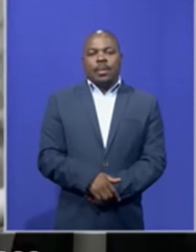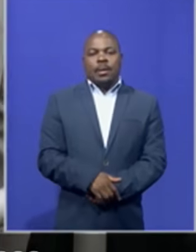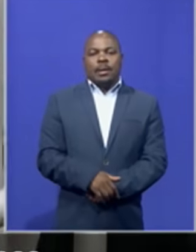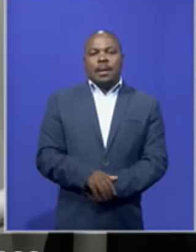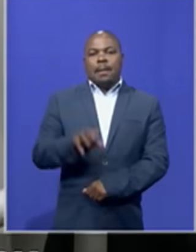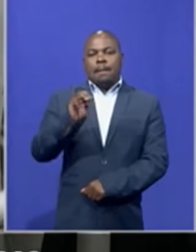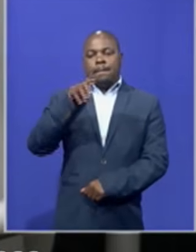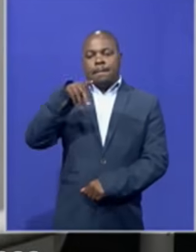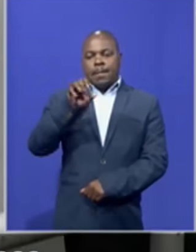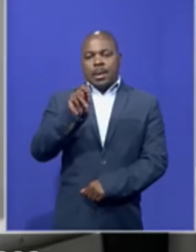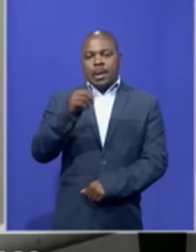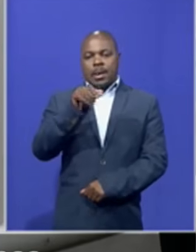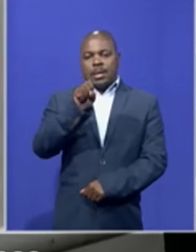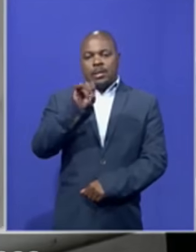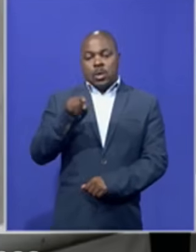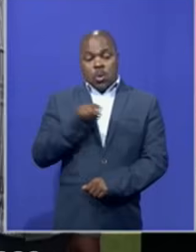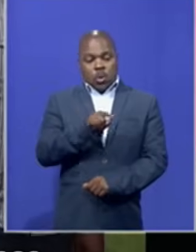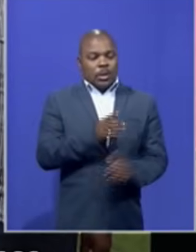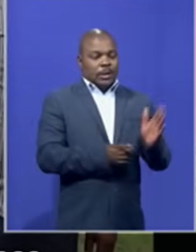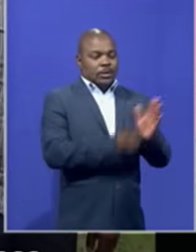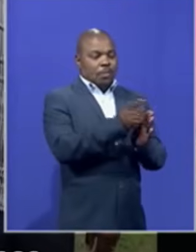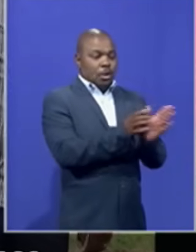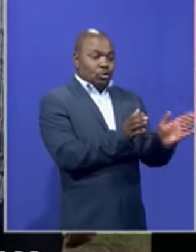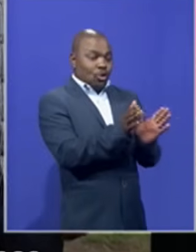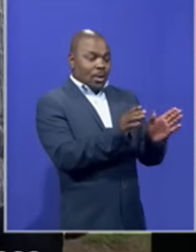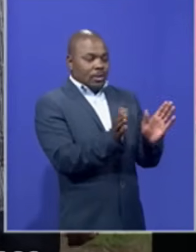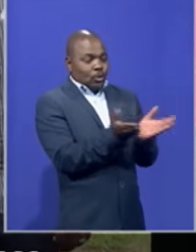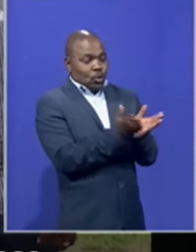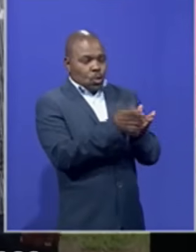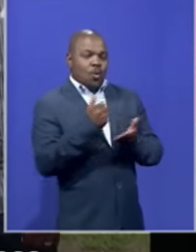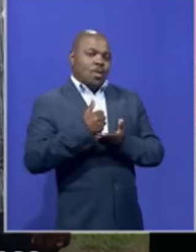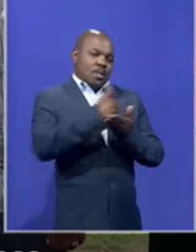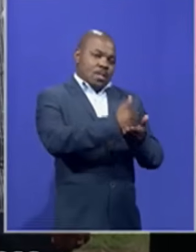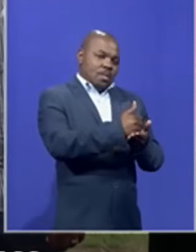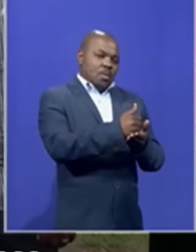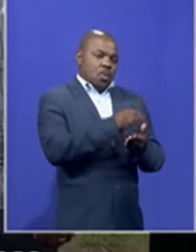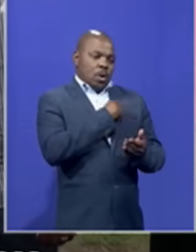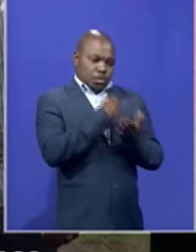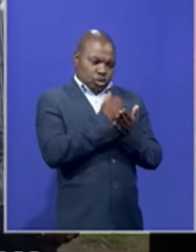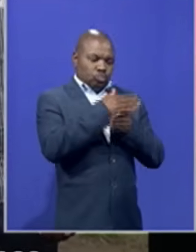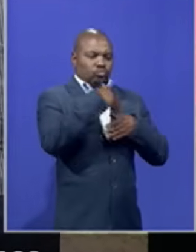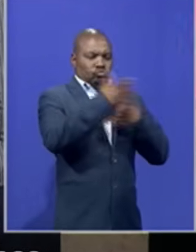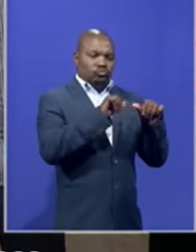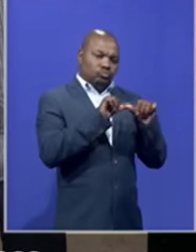Chipa Mpengesi o thusa sekolo sa ntshetsopele ya papadi ya bolo ya maoto naheng hore se tswele pele ho sebetsa.